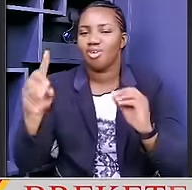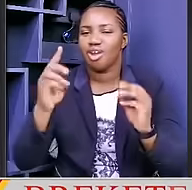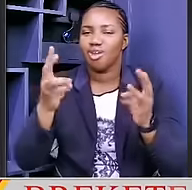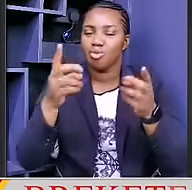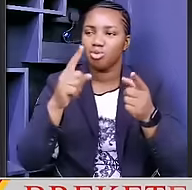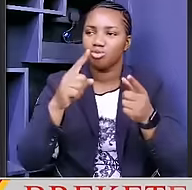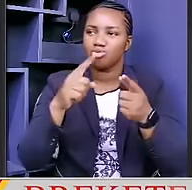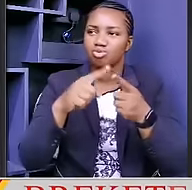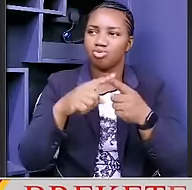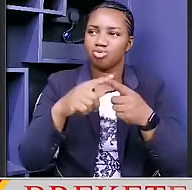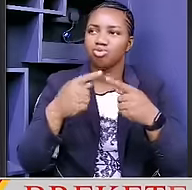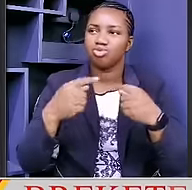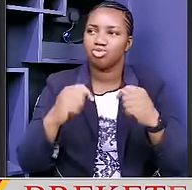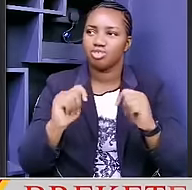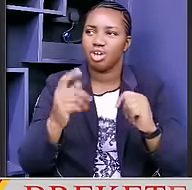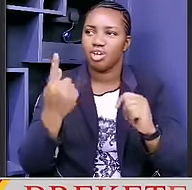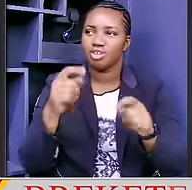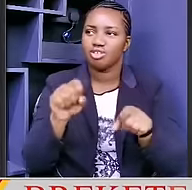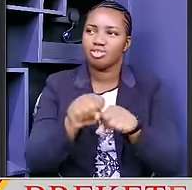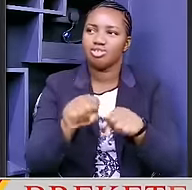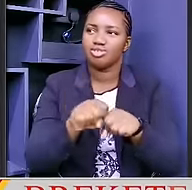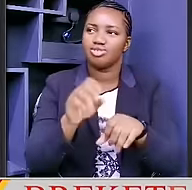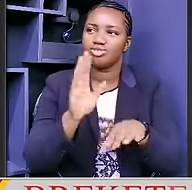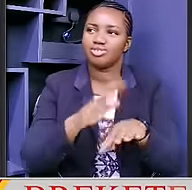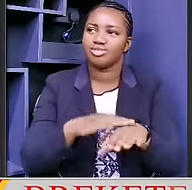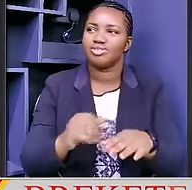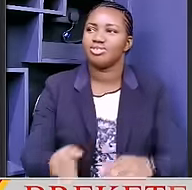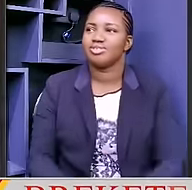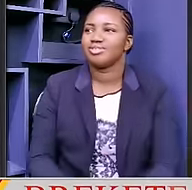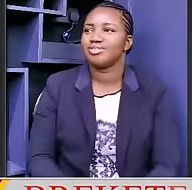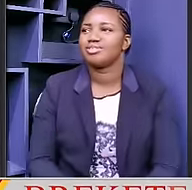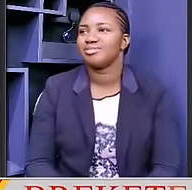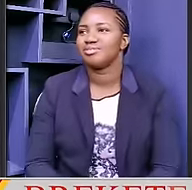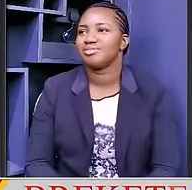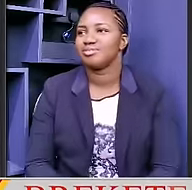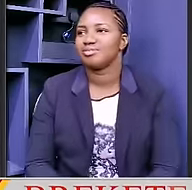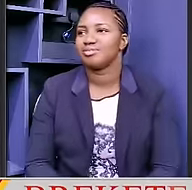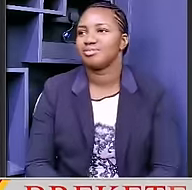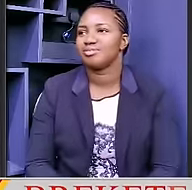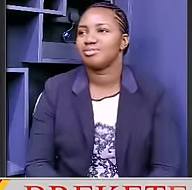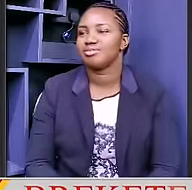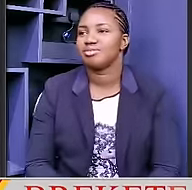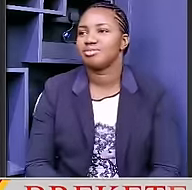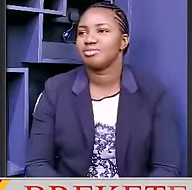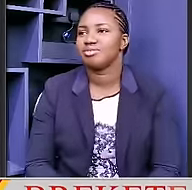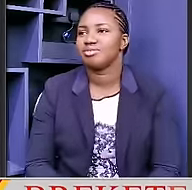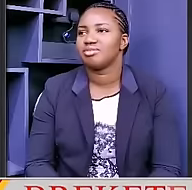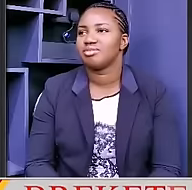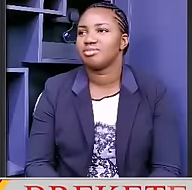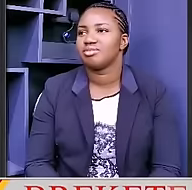Just take it easy. No rush. No rush. The essence of this program is to